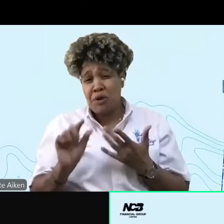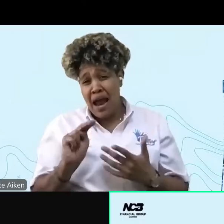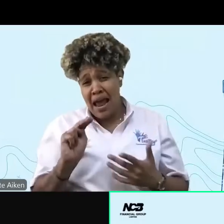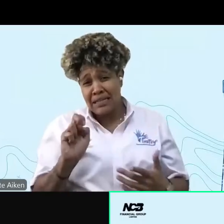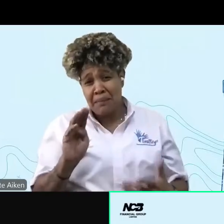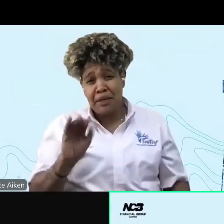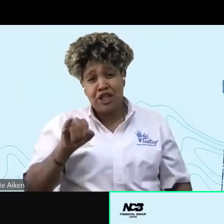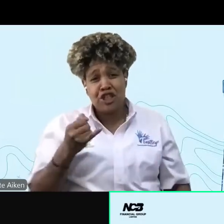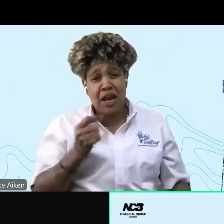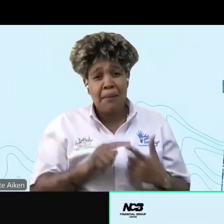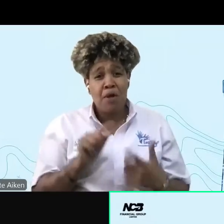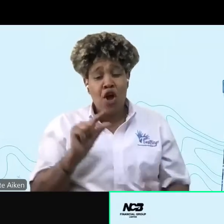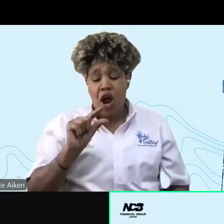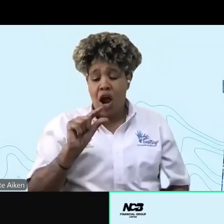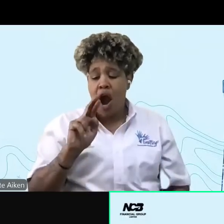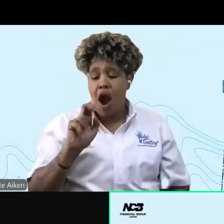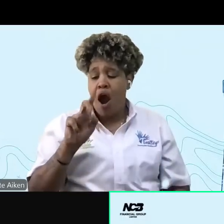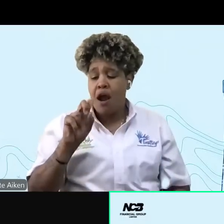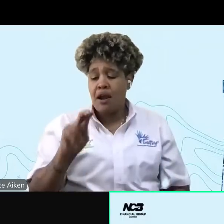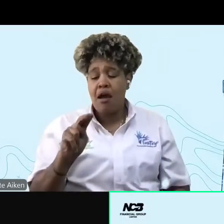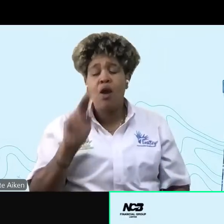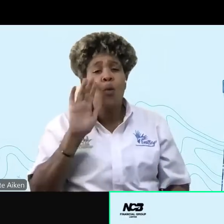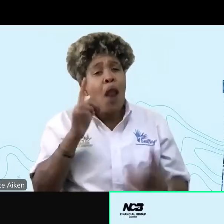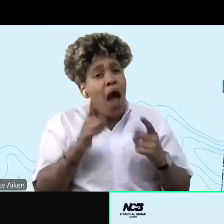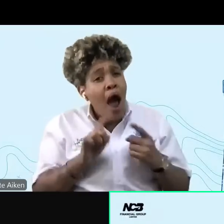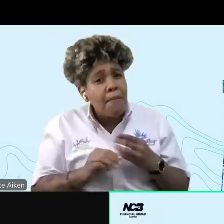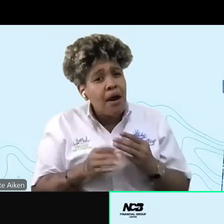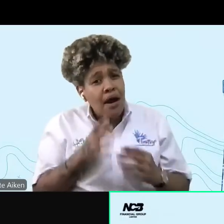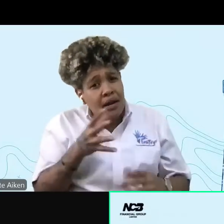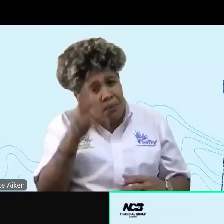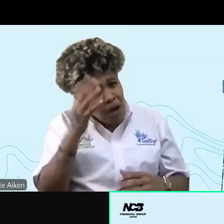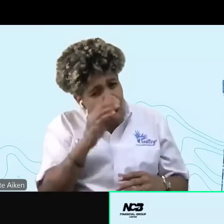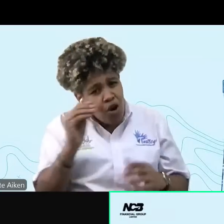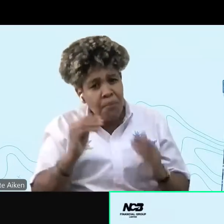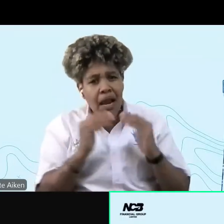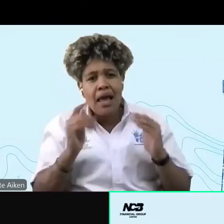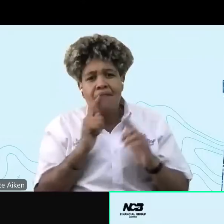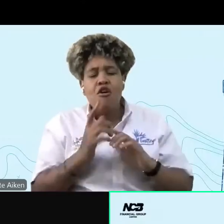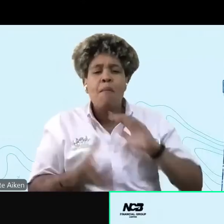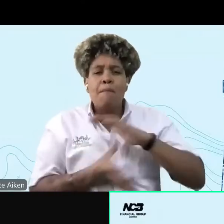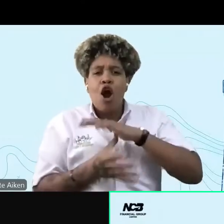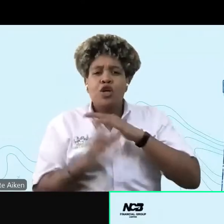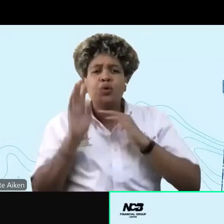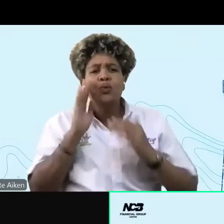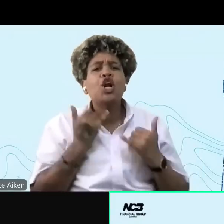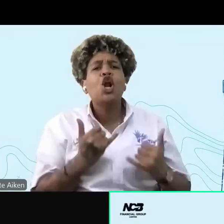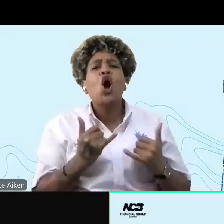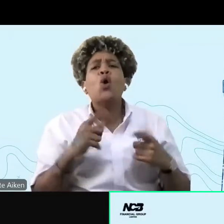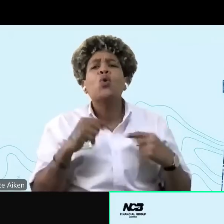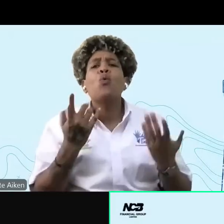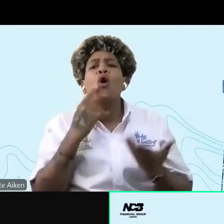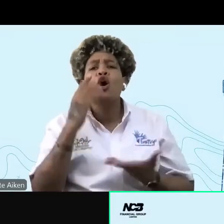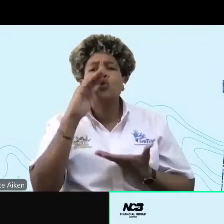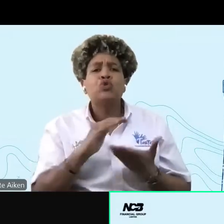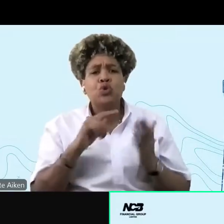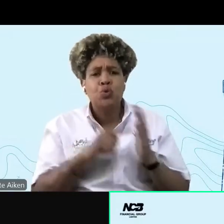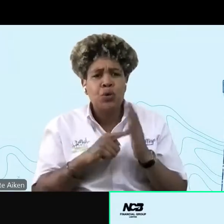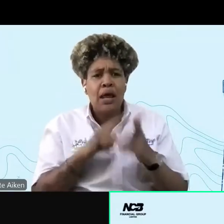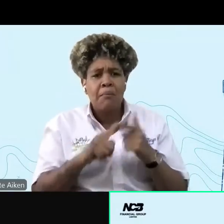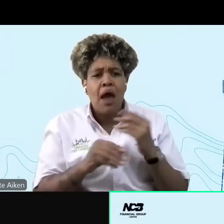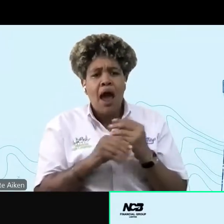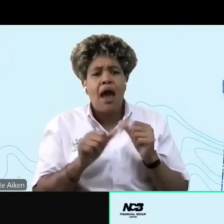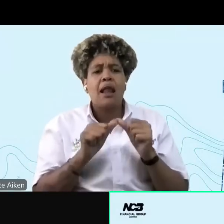and Guardian is going to happen. And at the parent company level, our priorities would be to reduce debt and